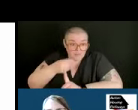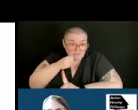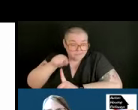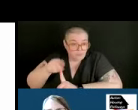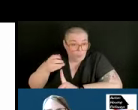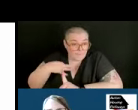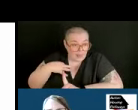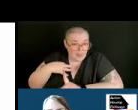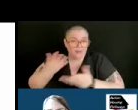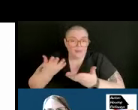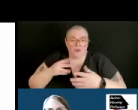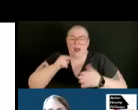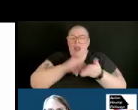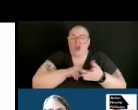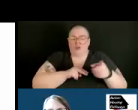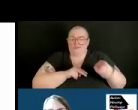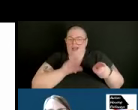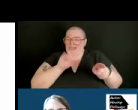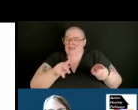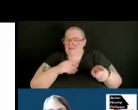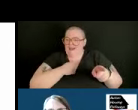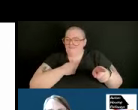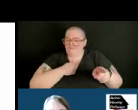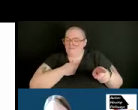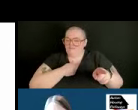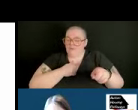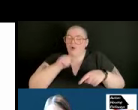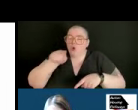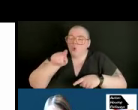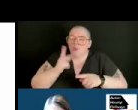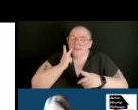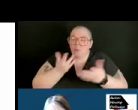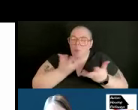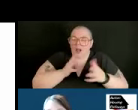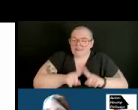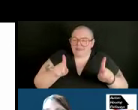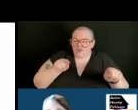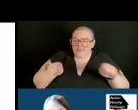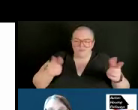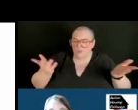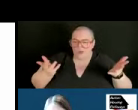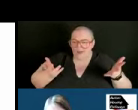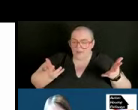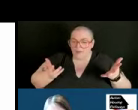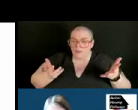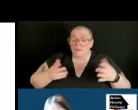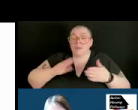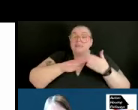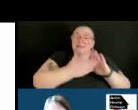those and the centralized waiting list and the EOHLC list is they're allowed to